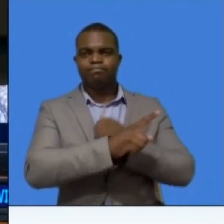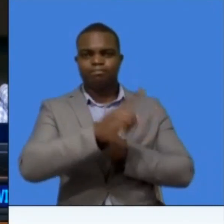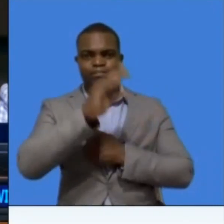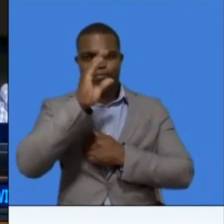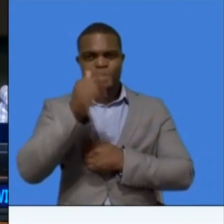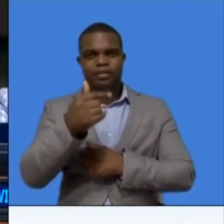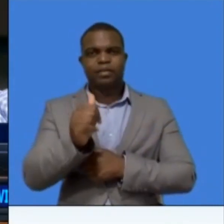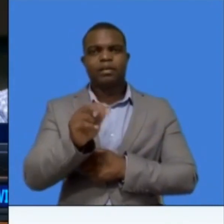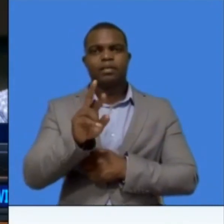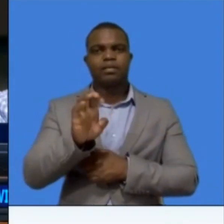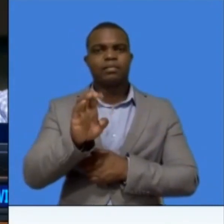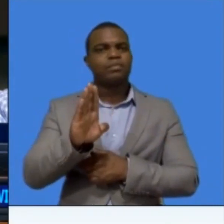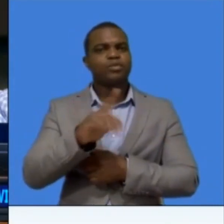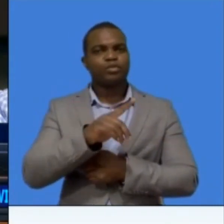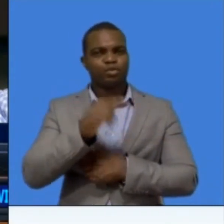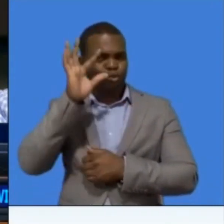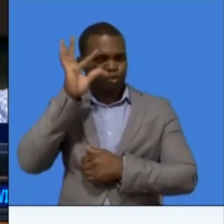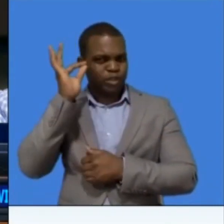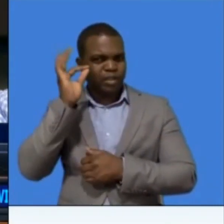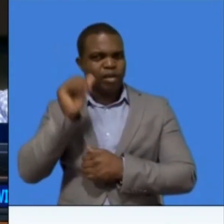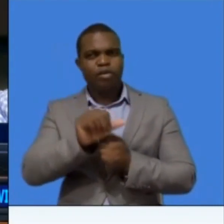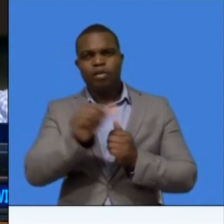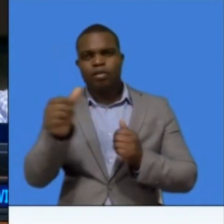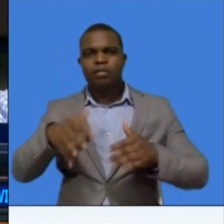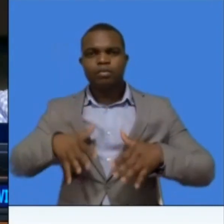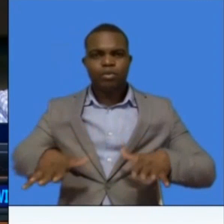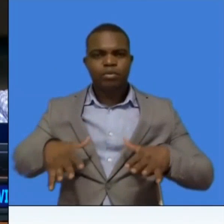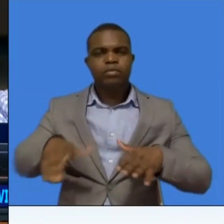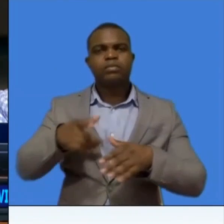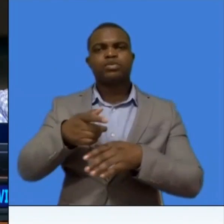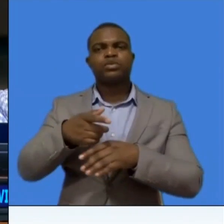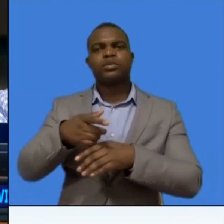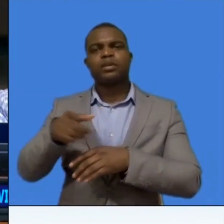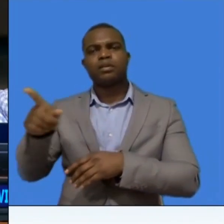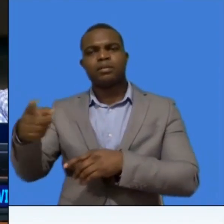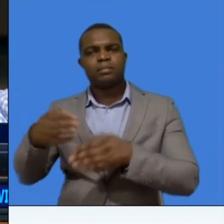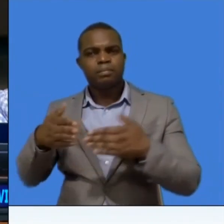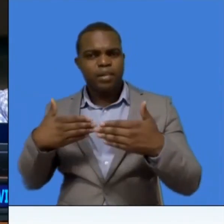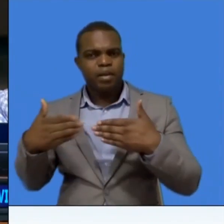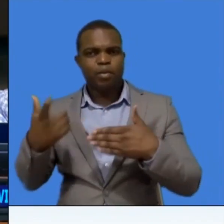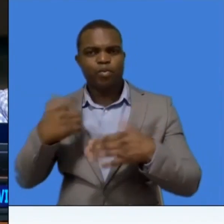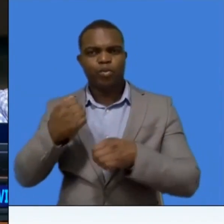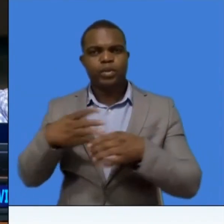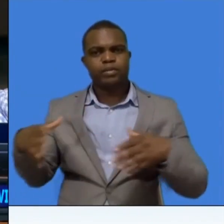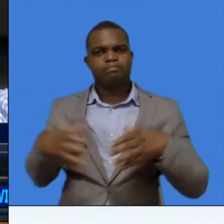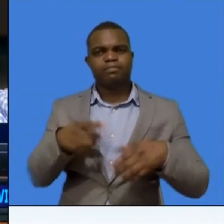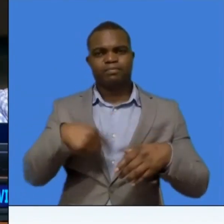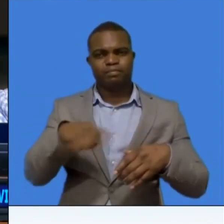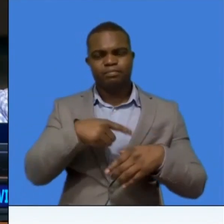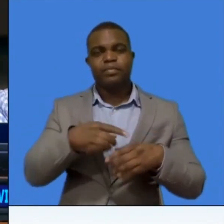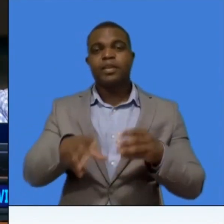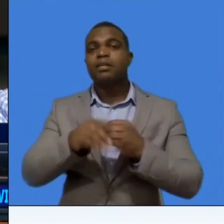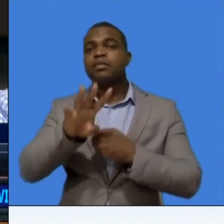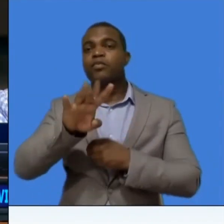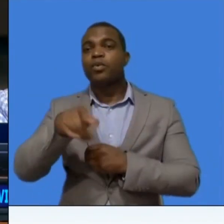to the global interest that this conference generates. It was also my added pleasure to have co-chaired the roundtable on digital accessibility